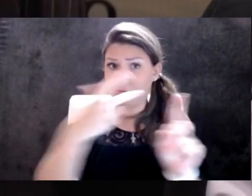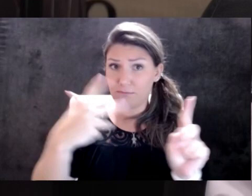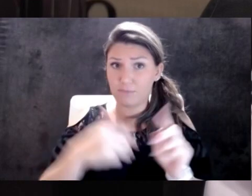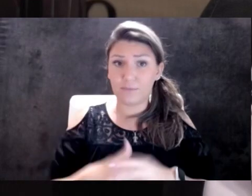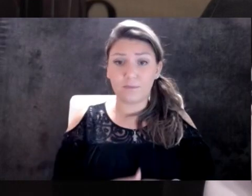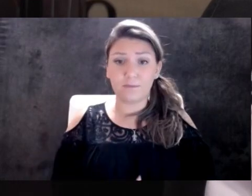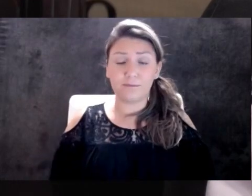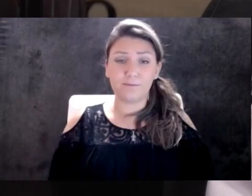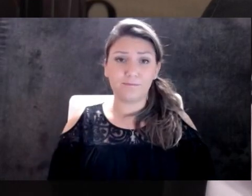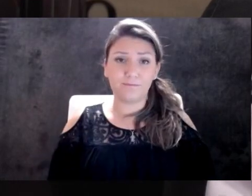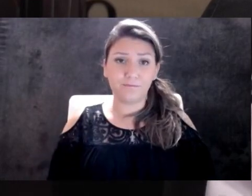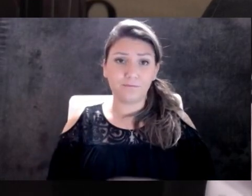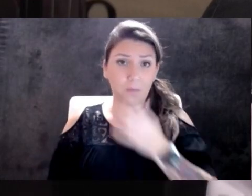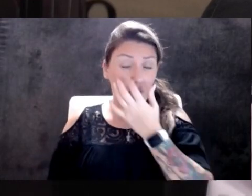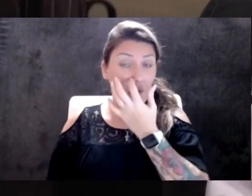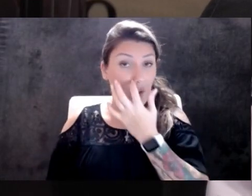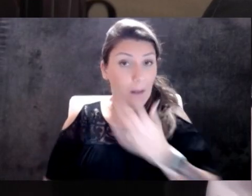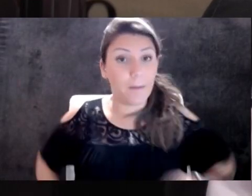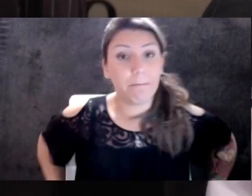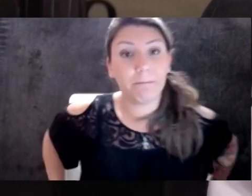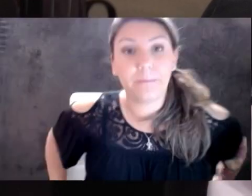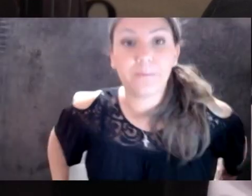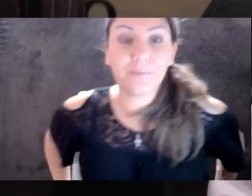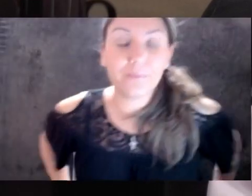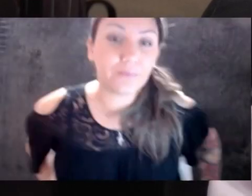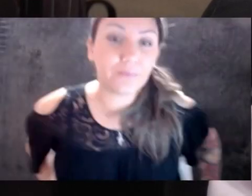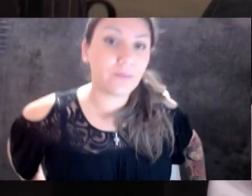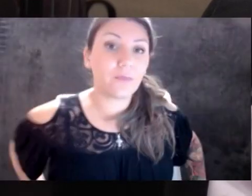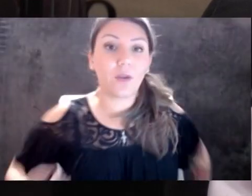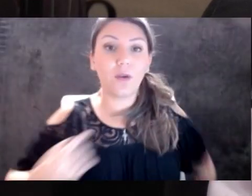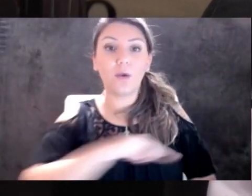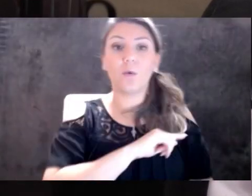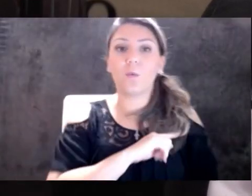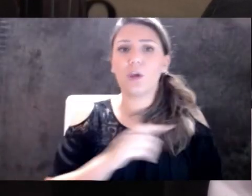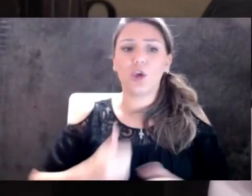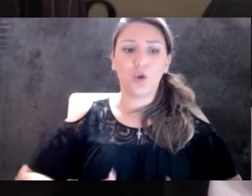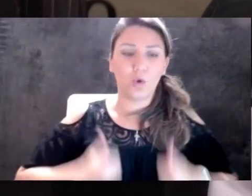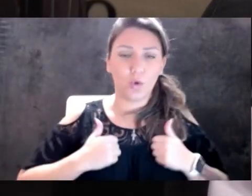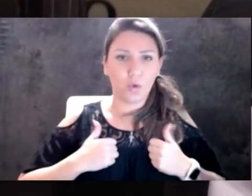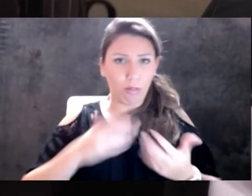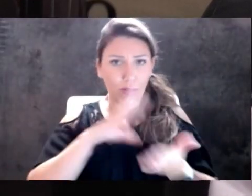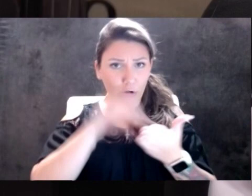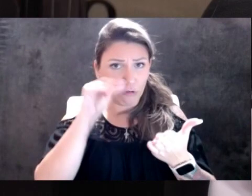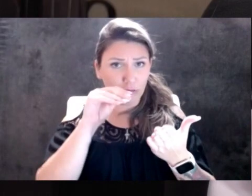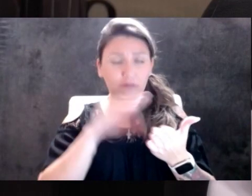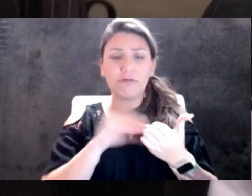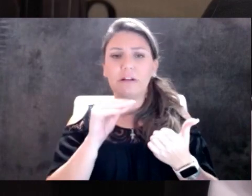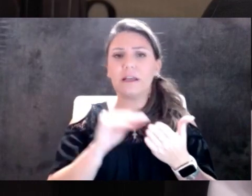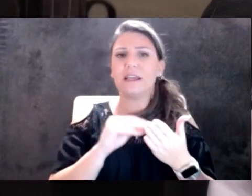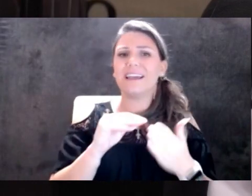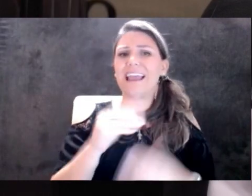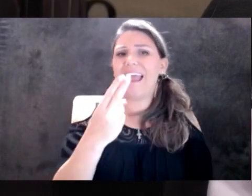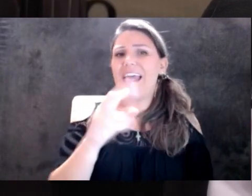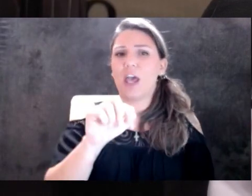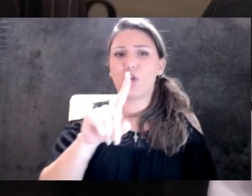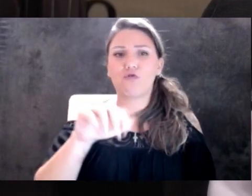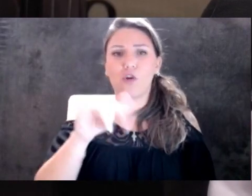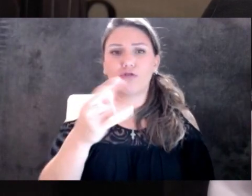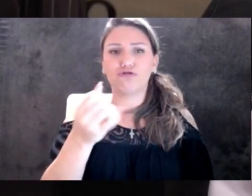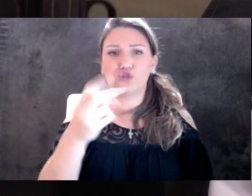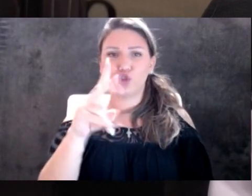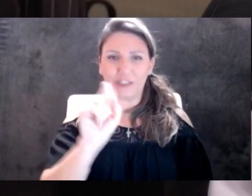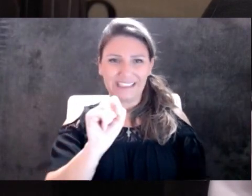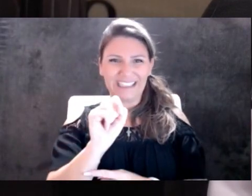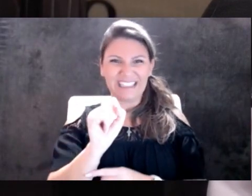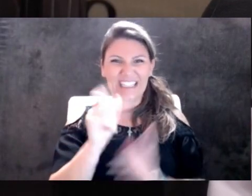So we're learning that the cancers are heterogeneous, and even though we define it to be a triple negative cancer